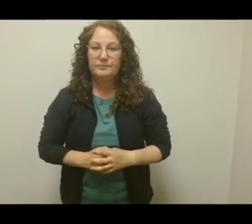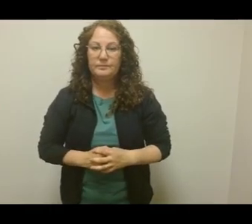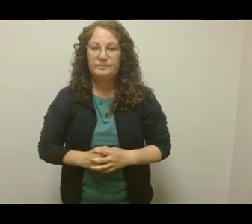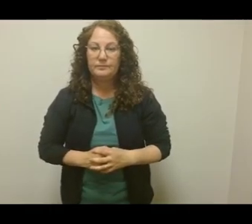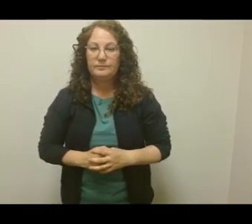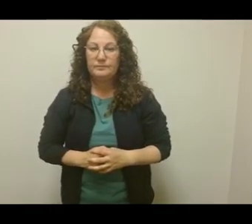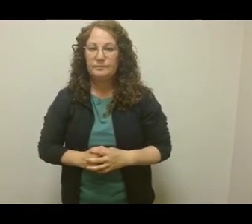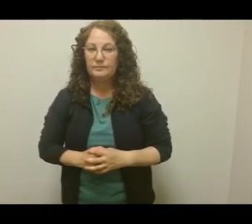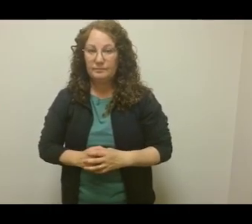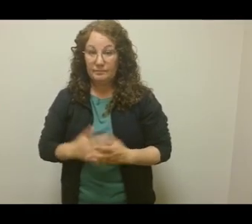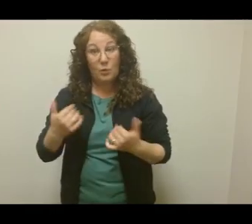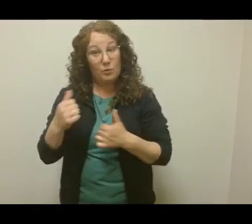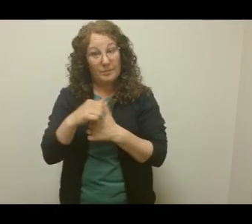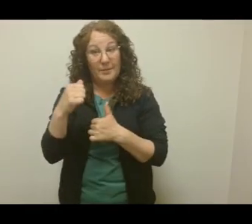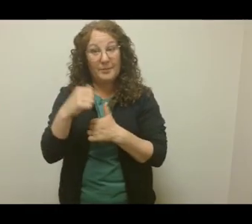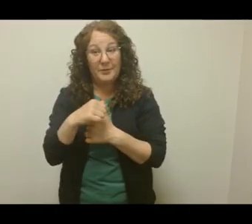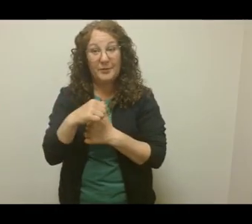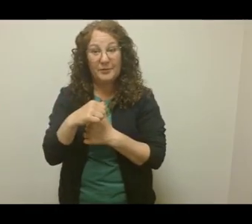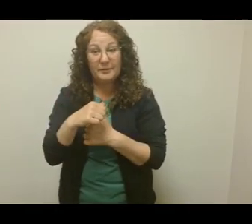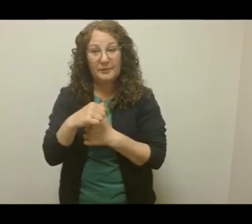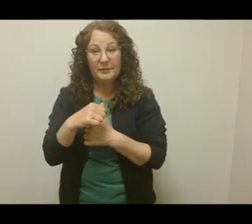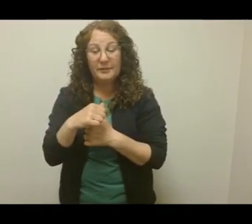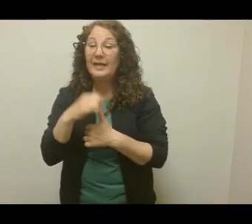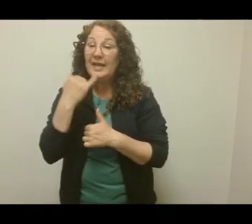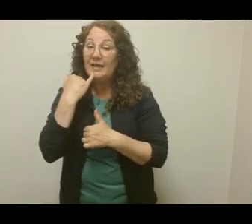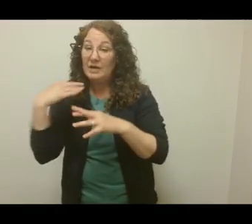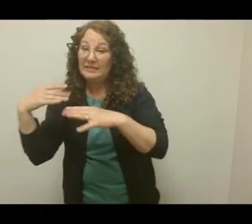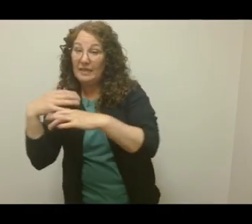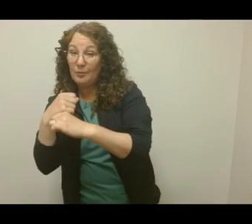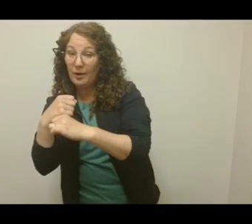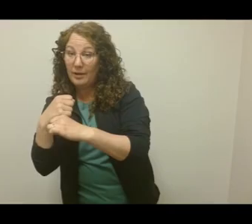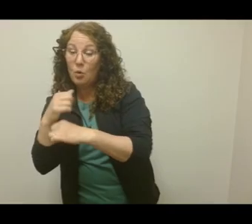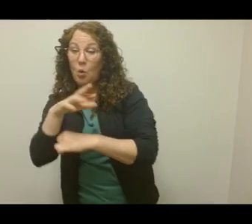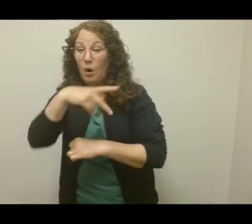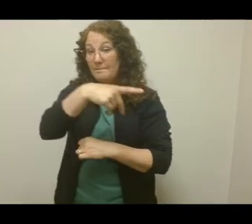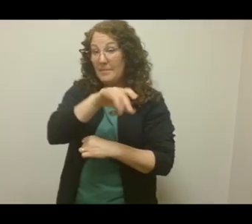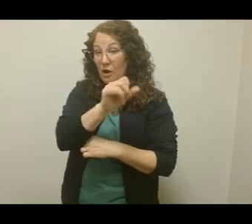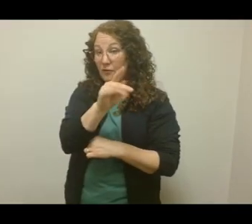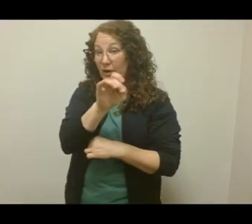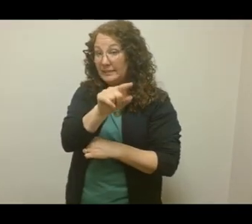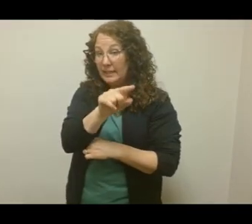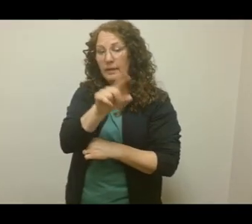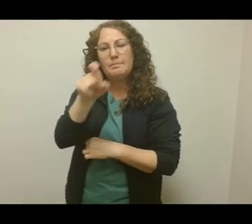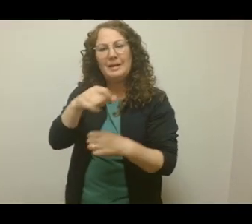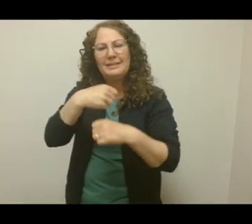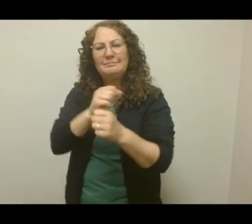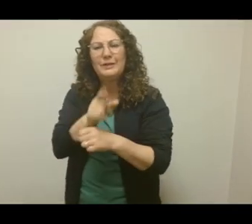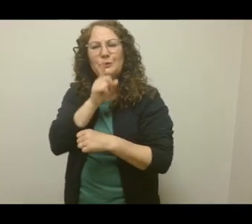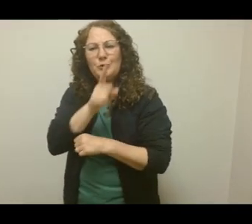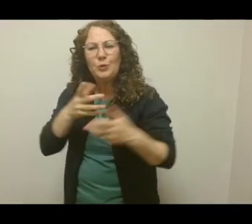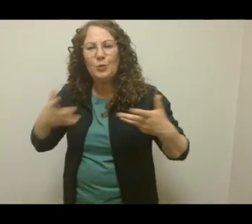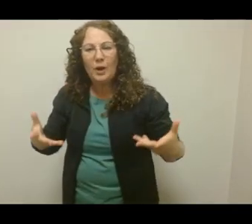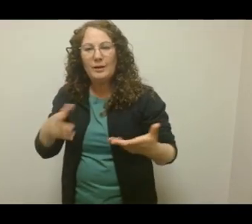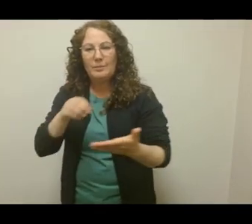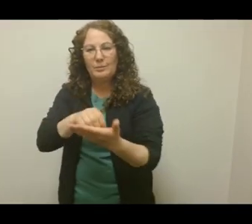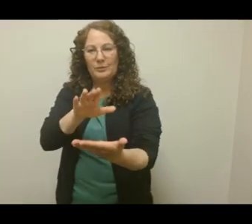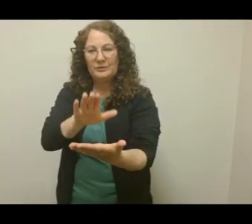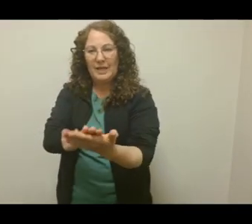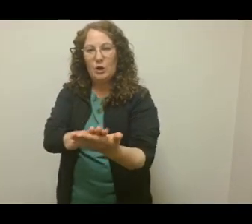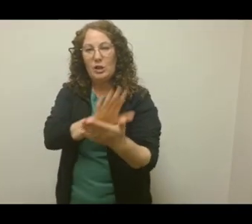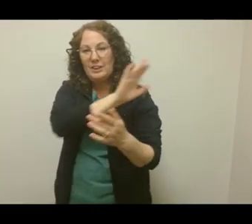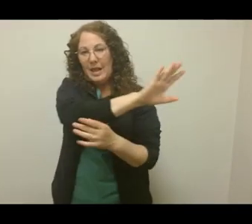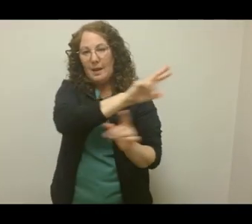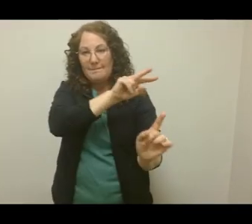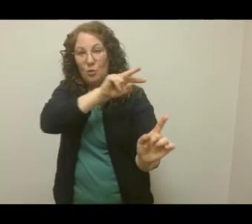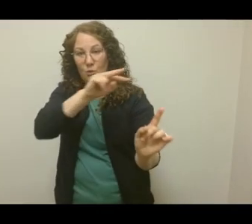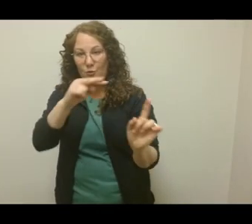And remember, whether summarizing or paraphrasing, you have to make sure that you're accurately representing the point of view. So this